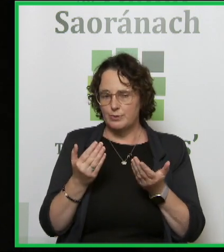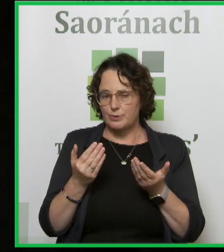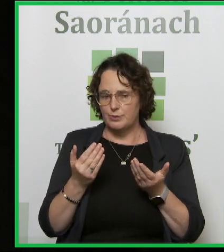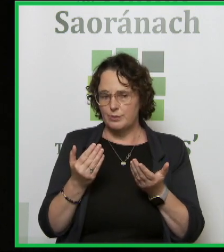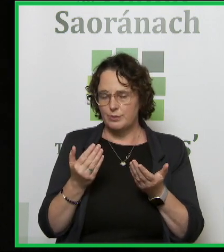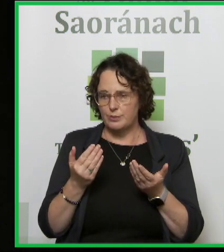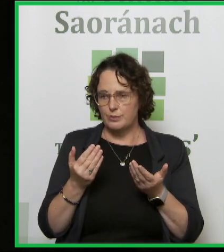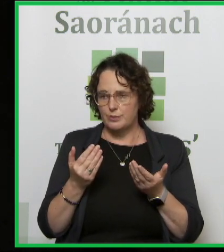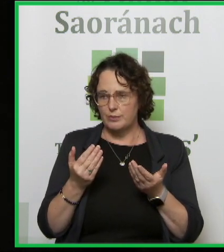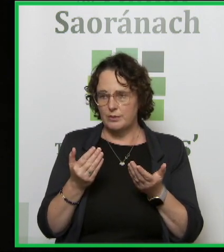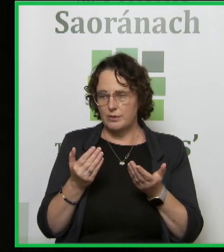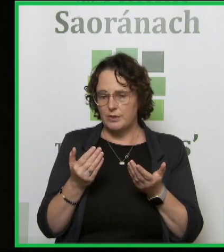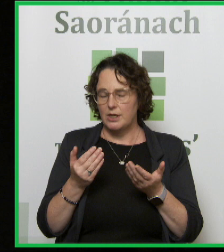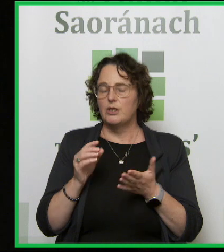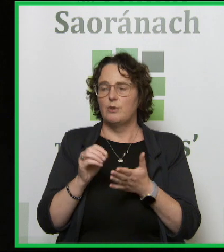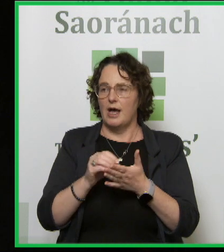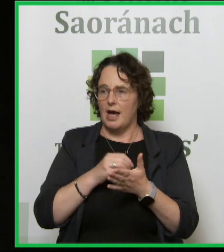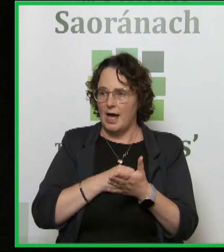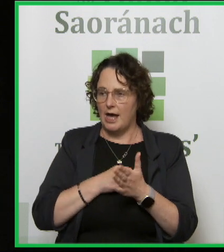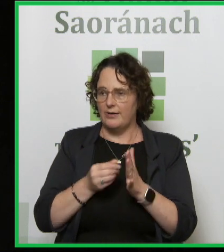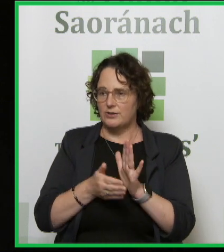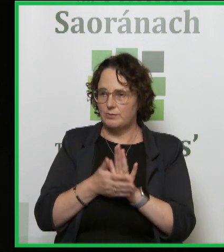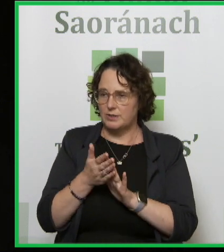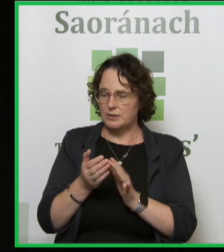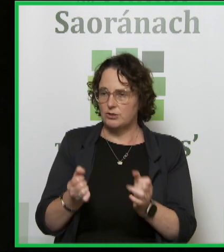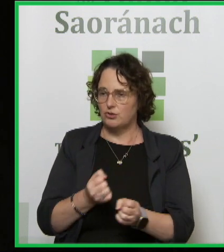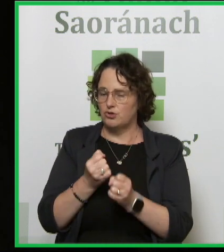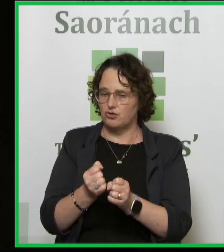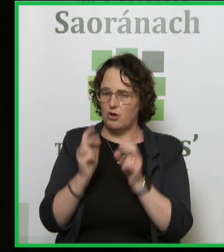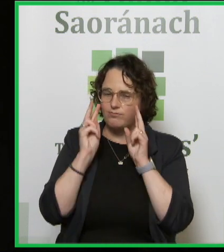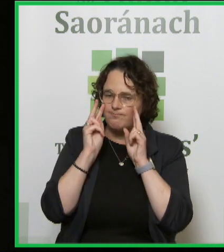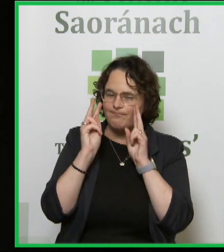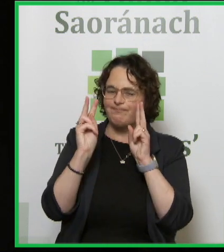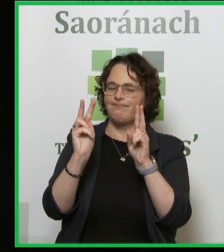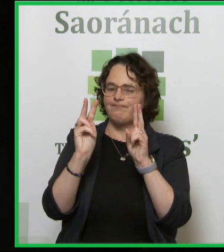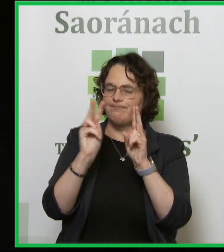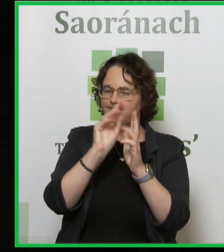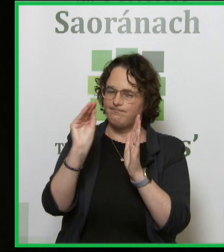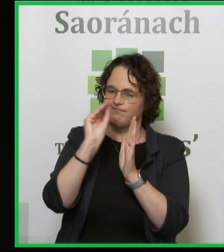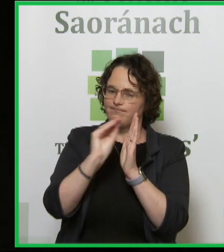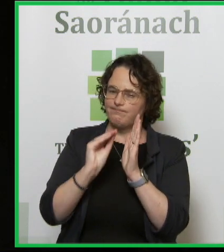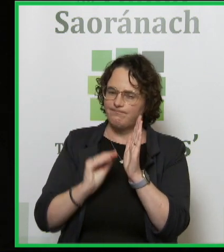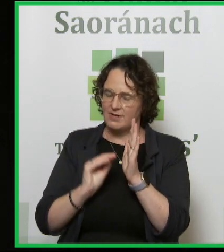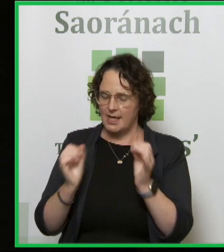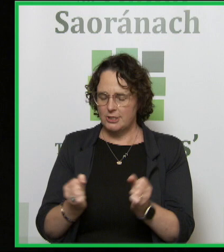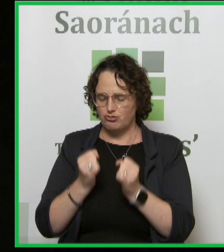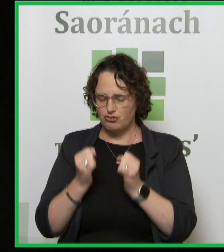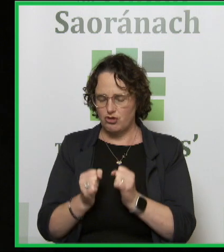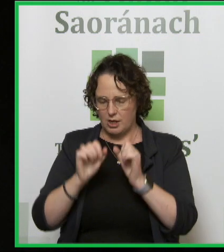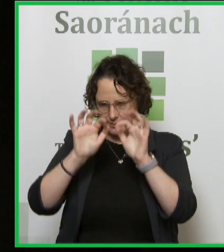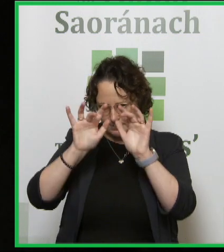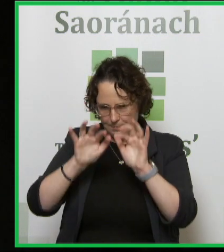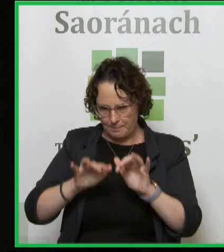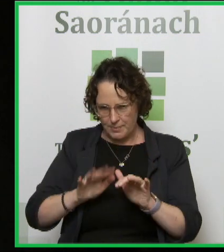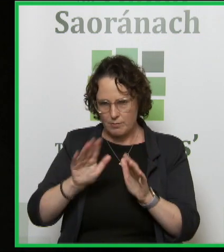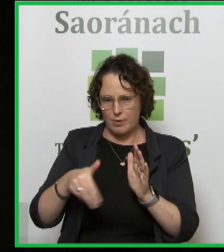You have to build a really strong vision and a really strong proposal that's going to